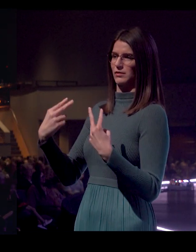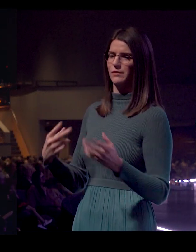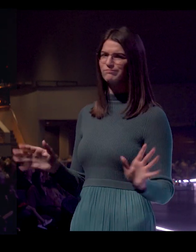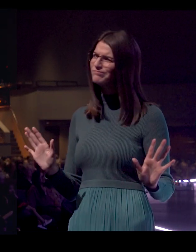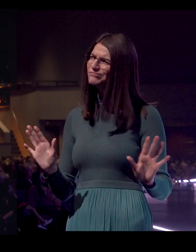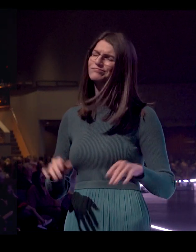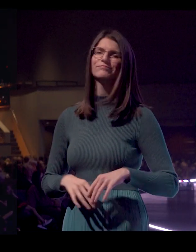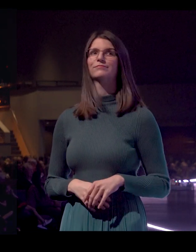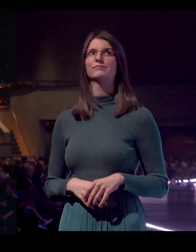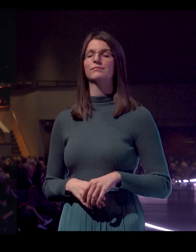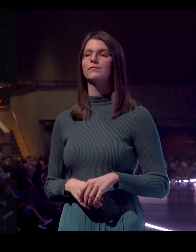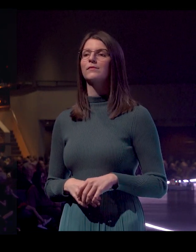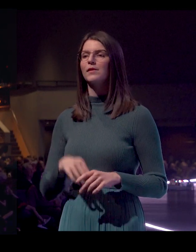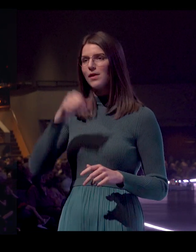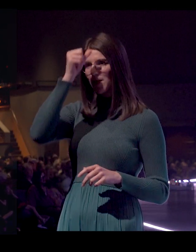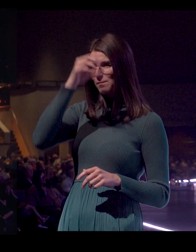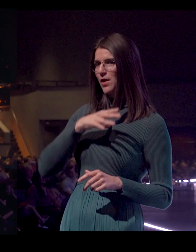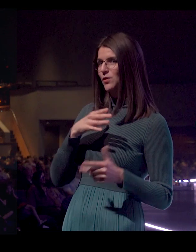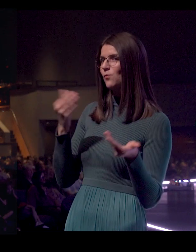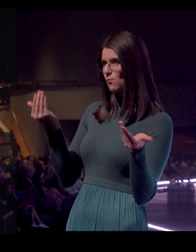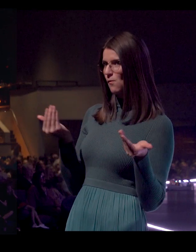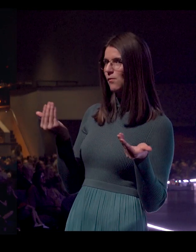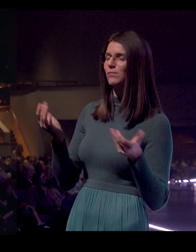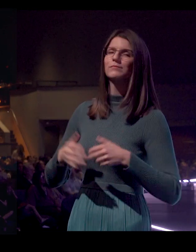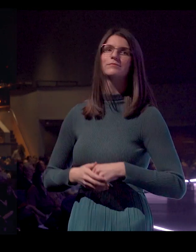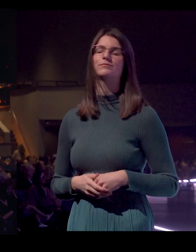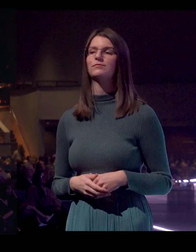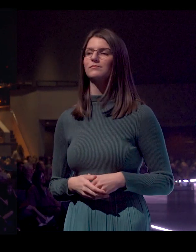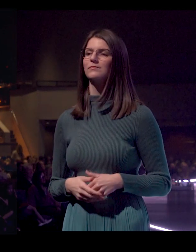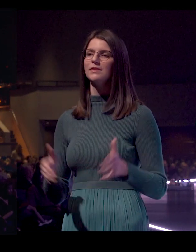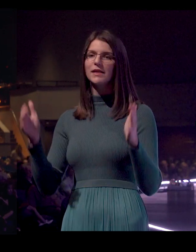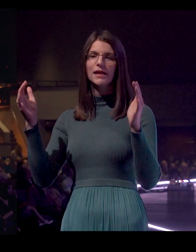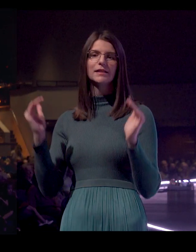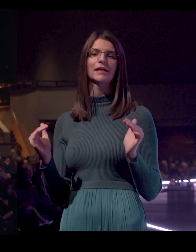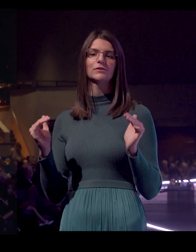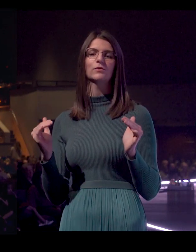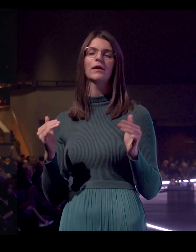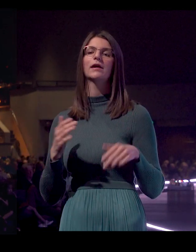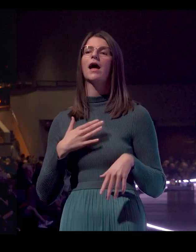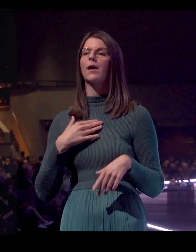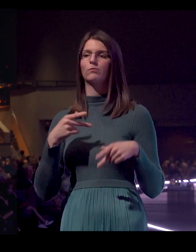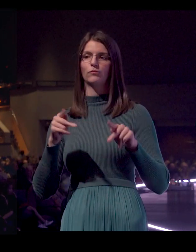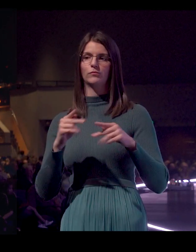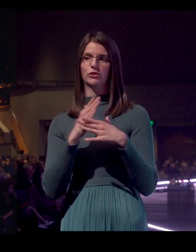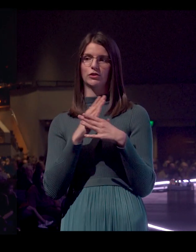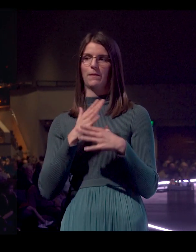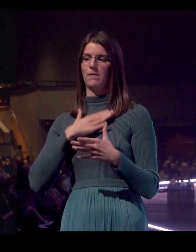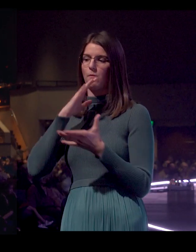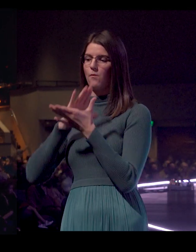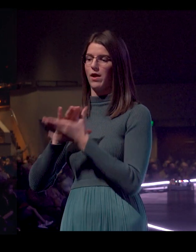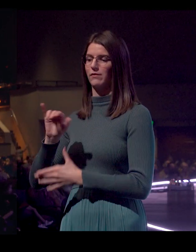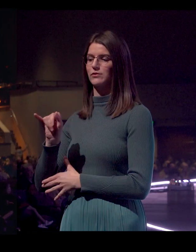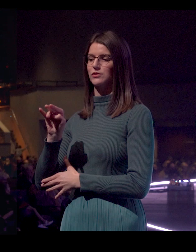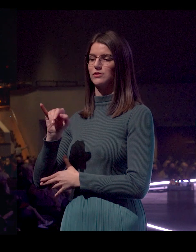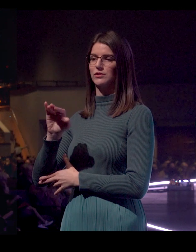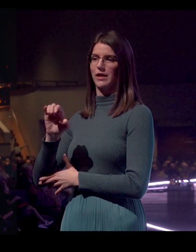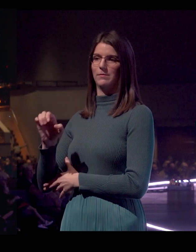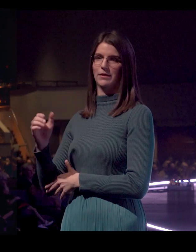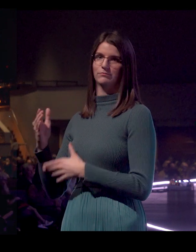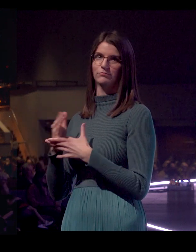one, I got permission to share from my wife, Jamie. This was one of my actual gifts, Christmas of